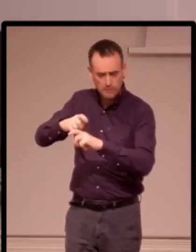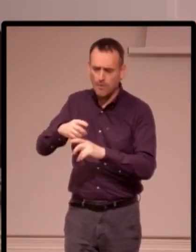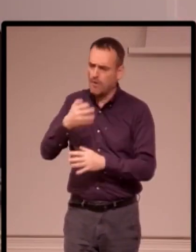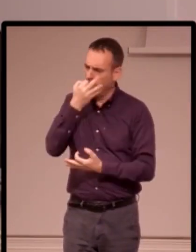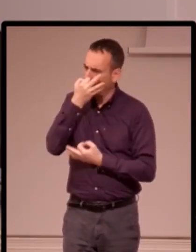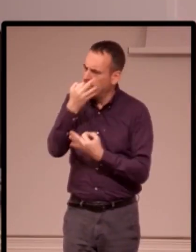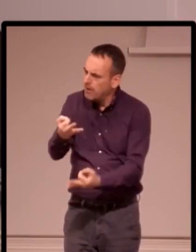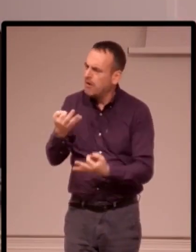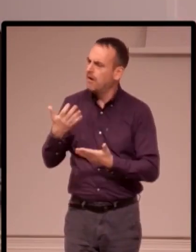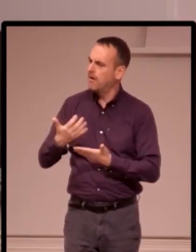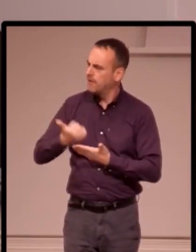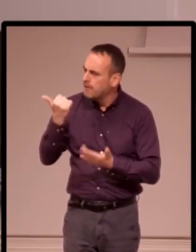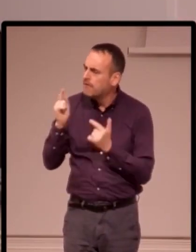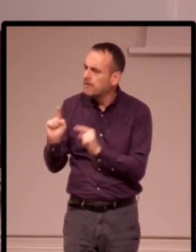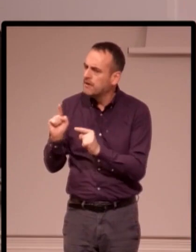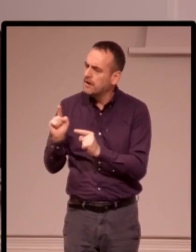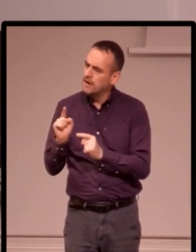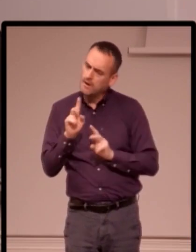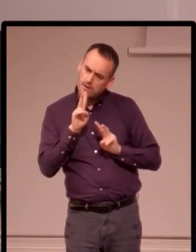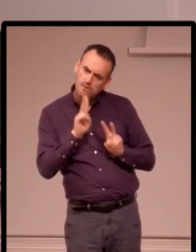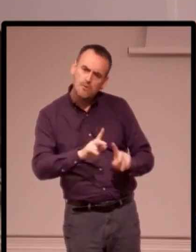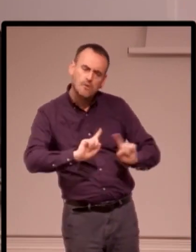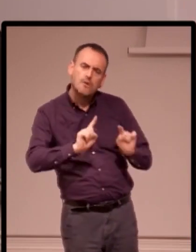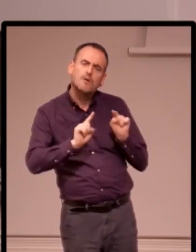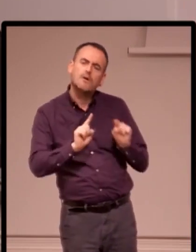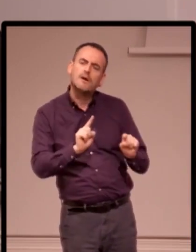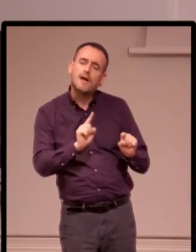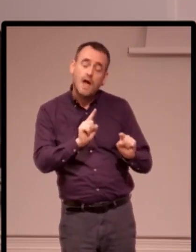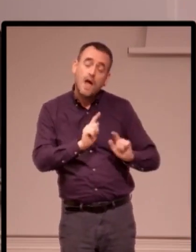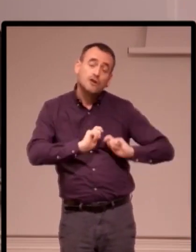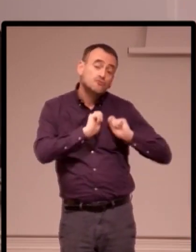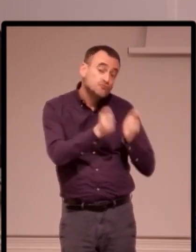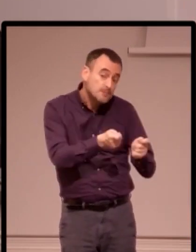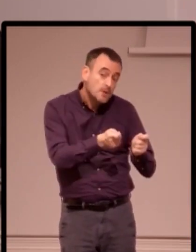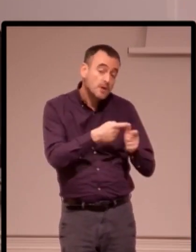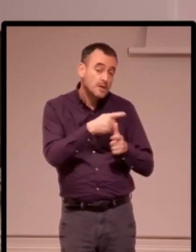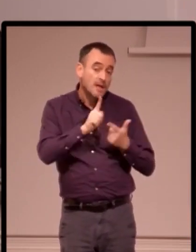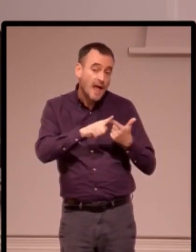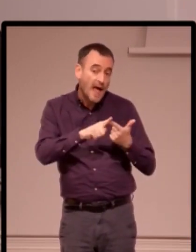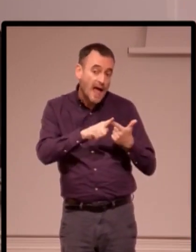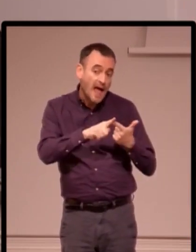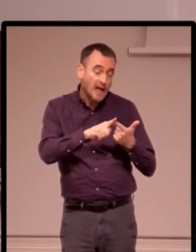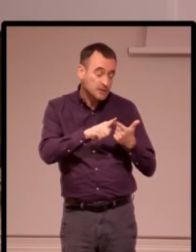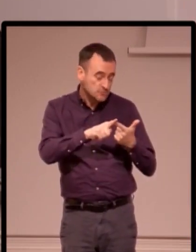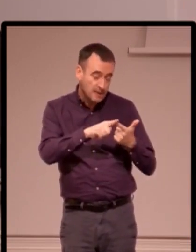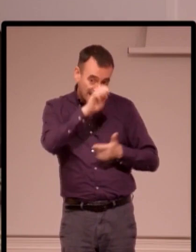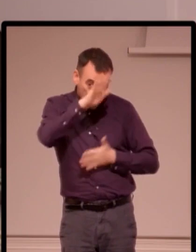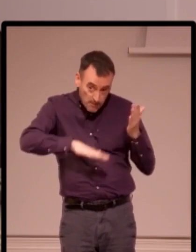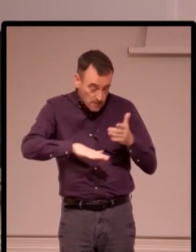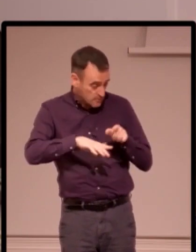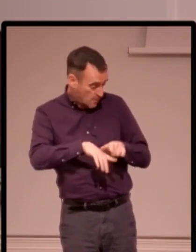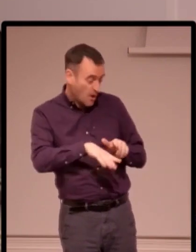fascinating research looking at treatment and experiences of childhood